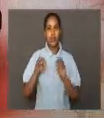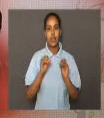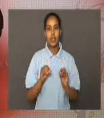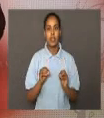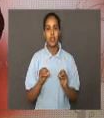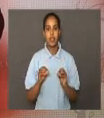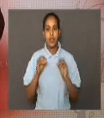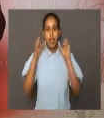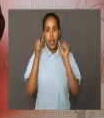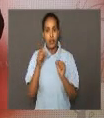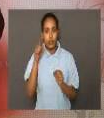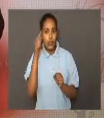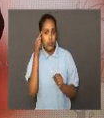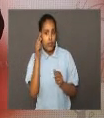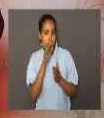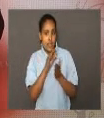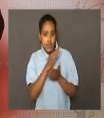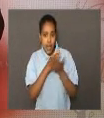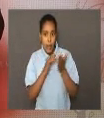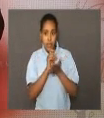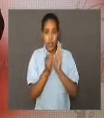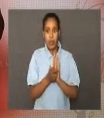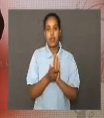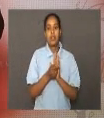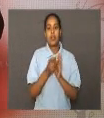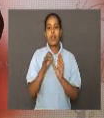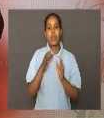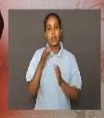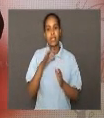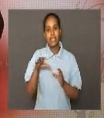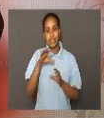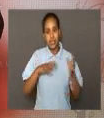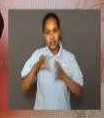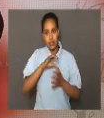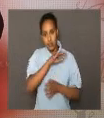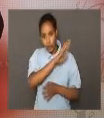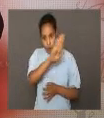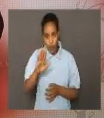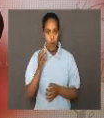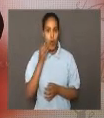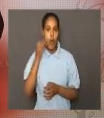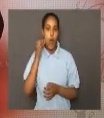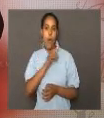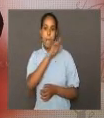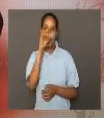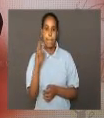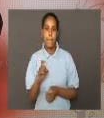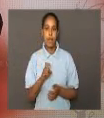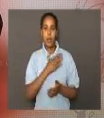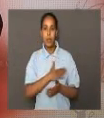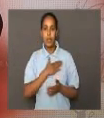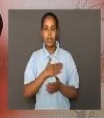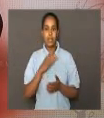Students, can you think of some examples of mixtures you might find in your own home?